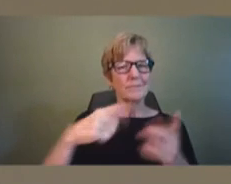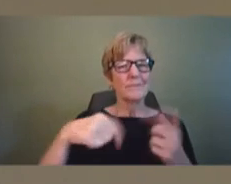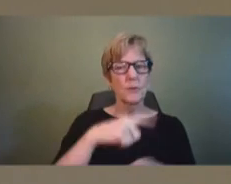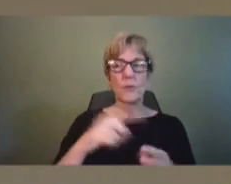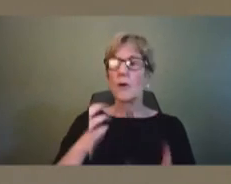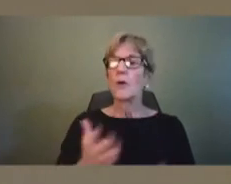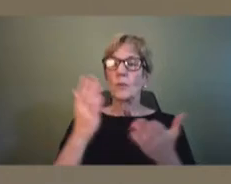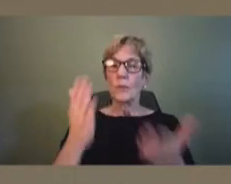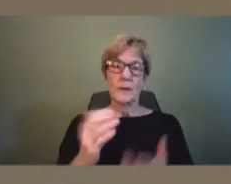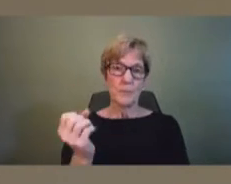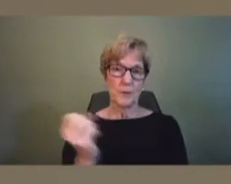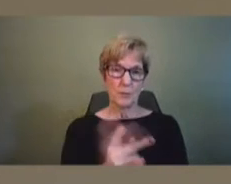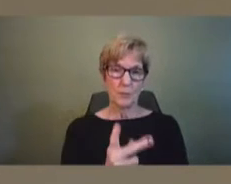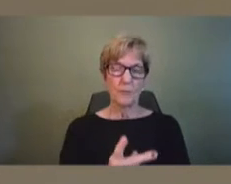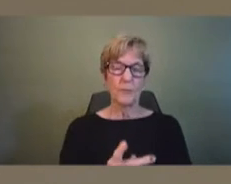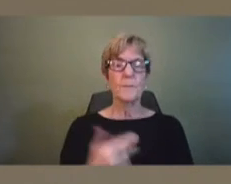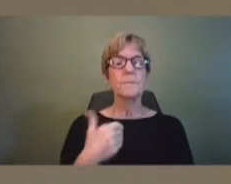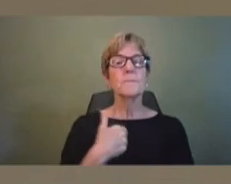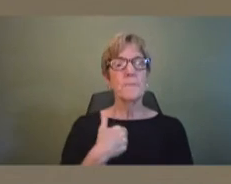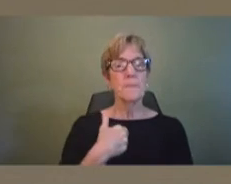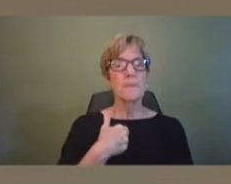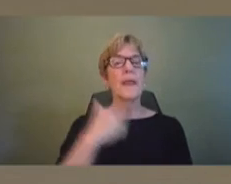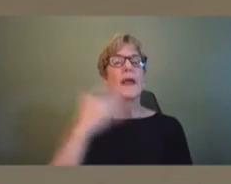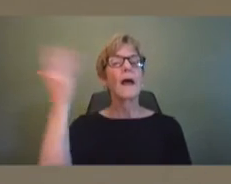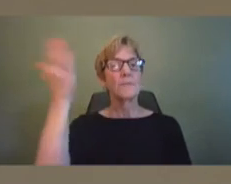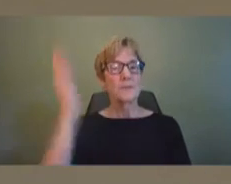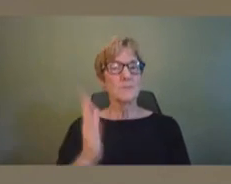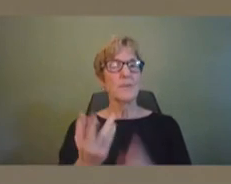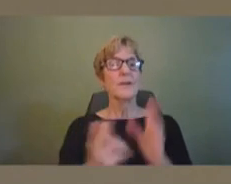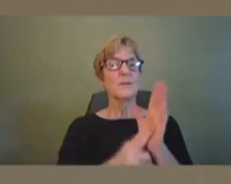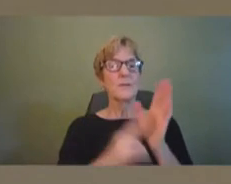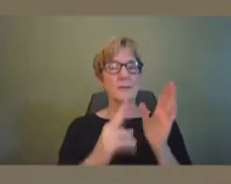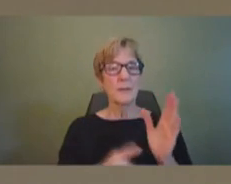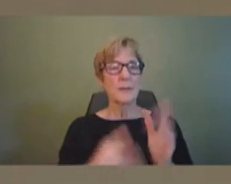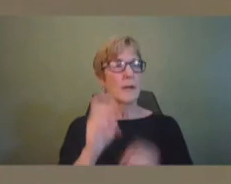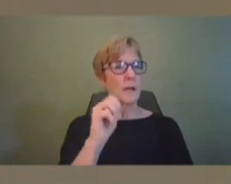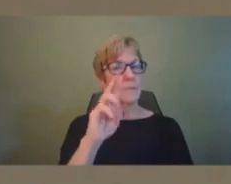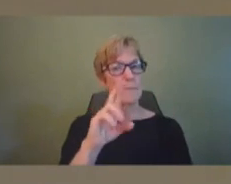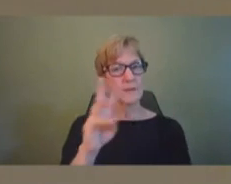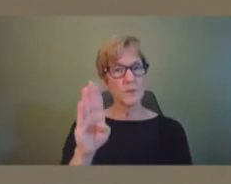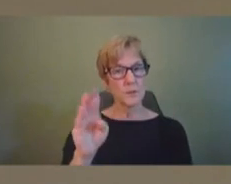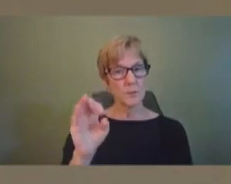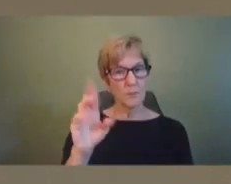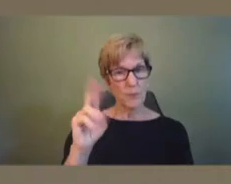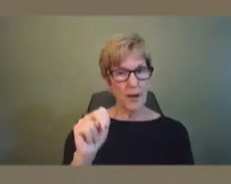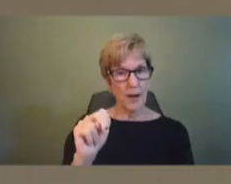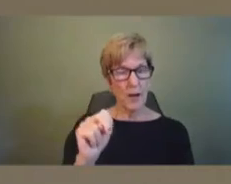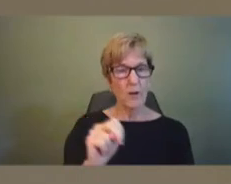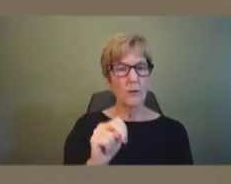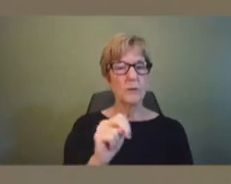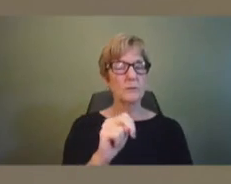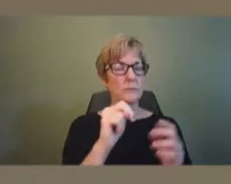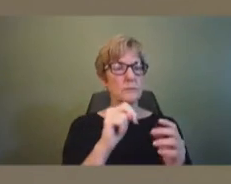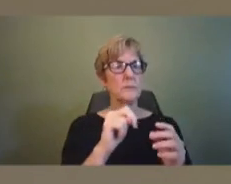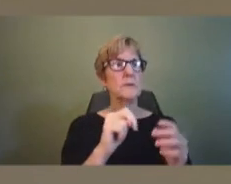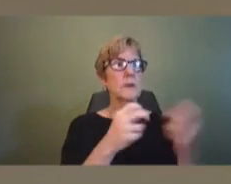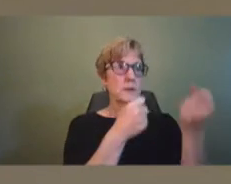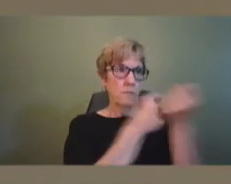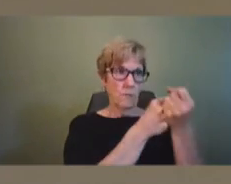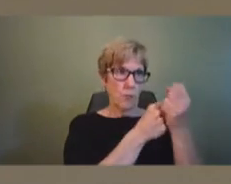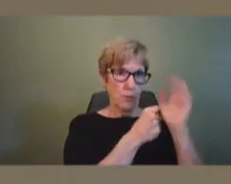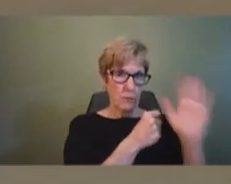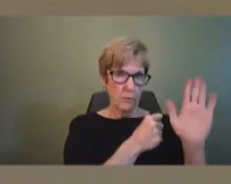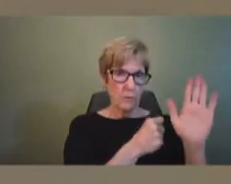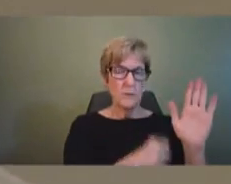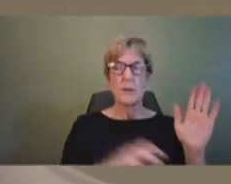petition we do have speakers signed up for this Mr Brown will you organize the speakers for and then Mr